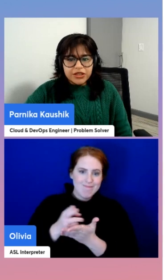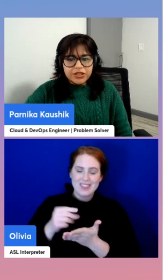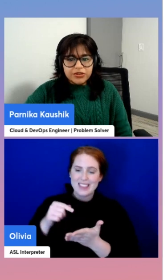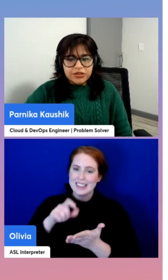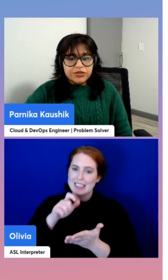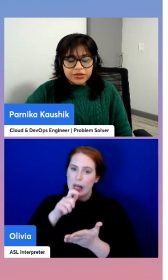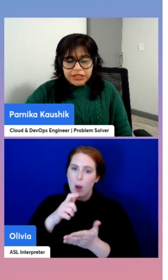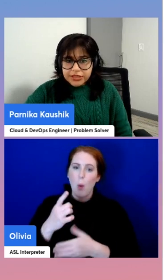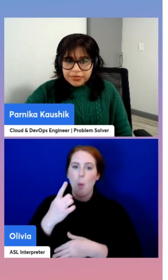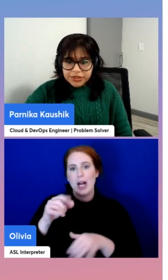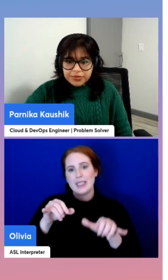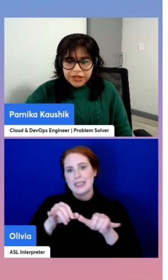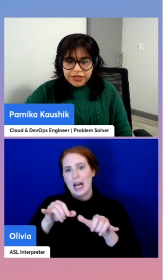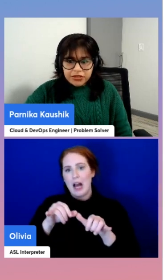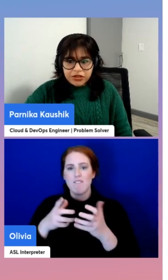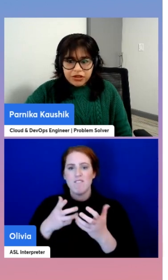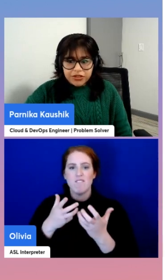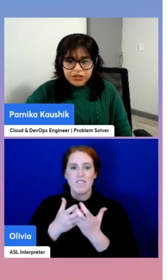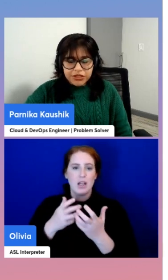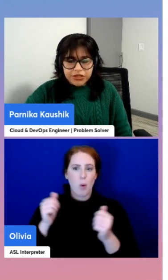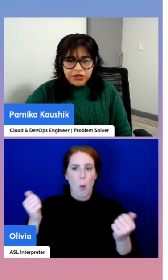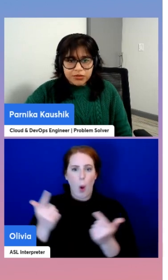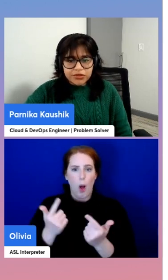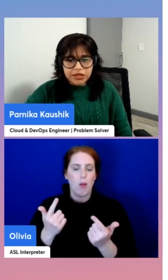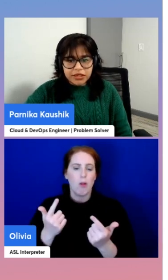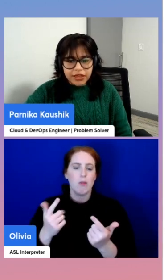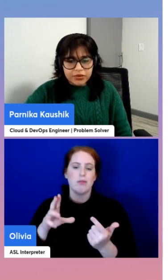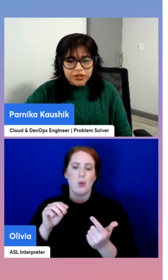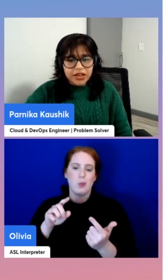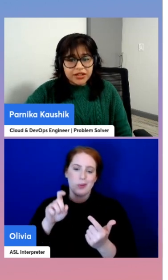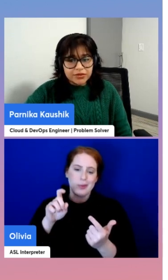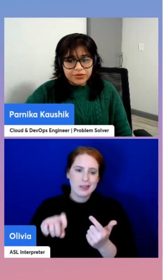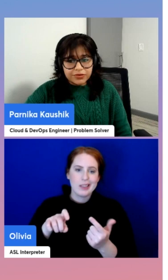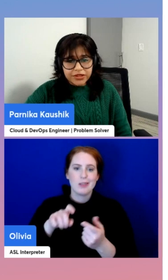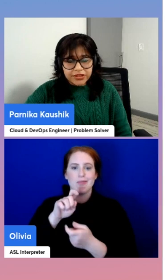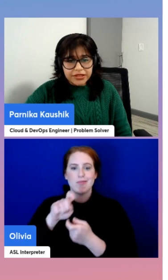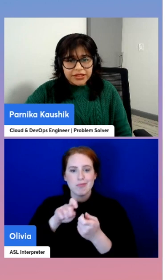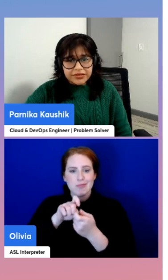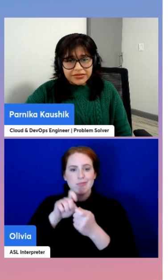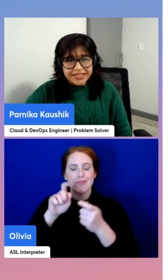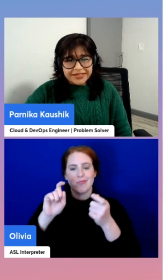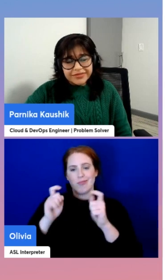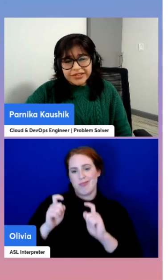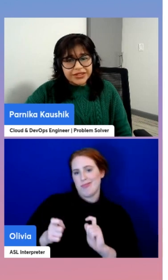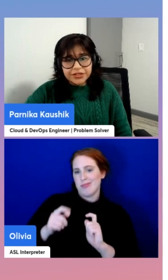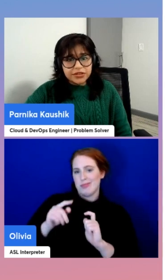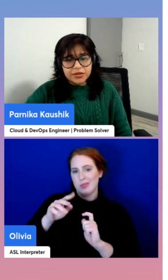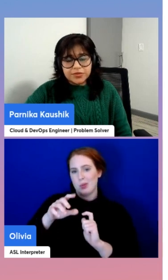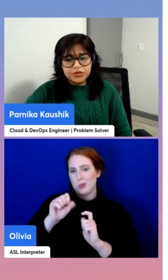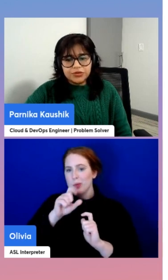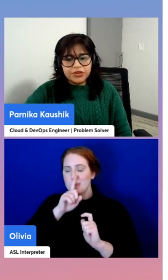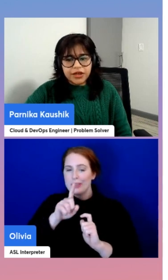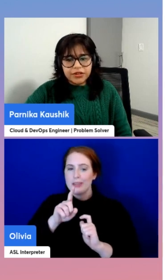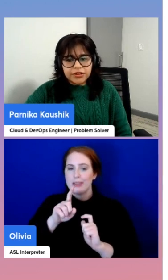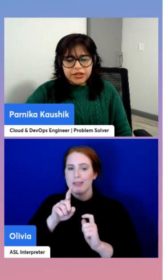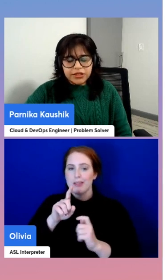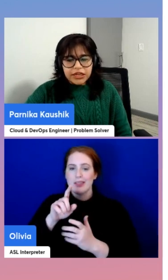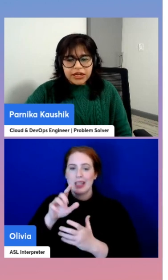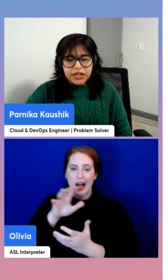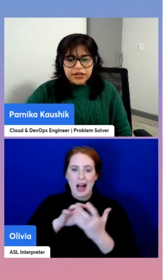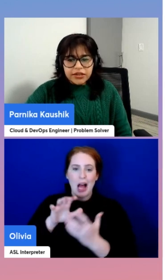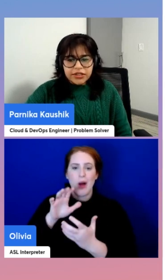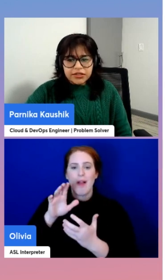fits all. You do need deep technical knowledge of various tools, the cloud, and so forth. Really, there is no substitute for